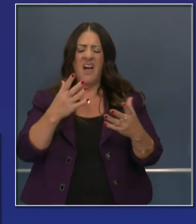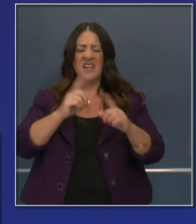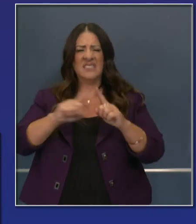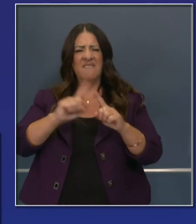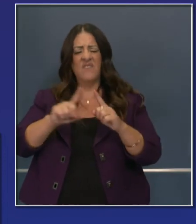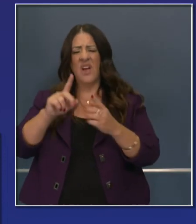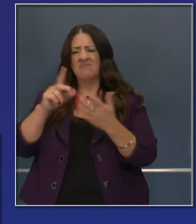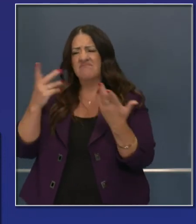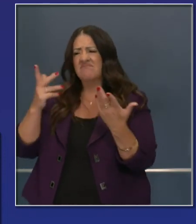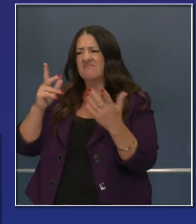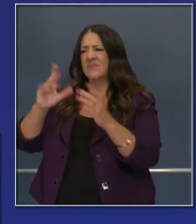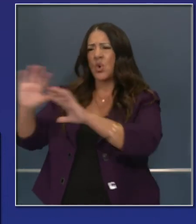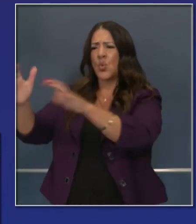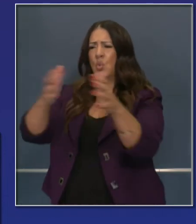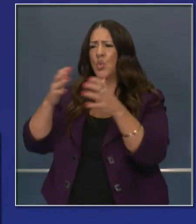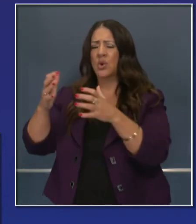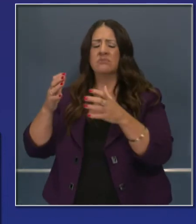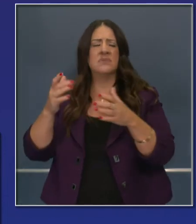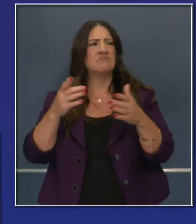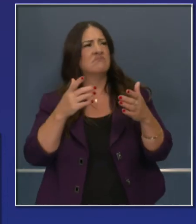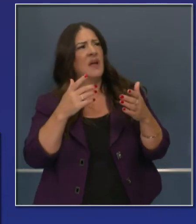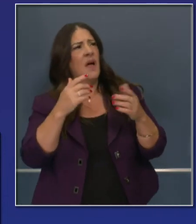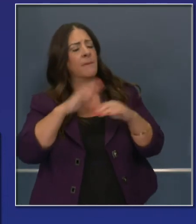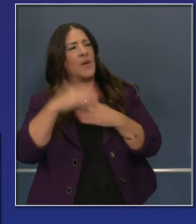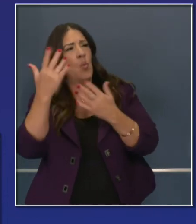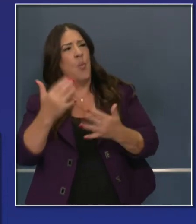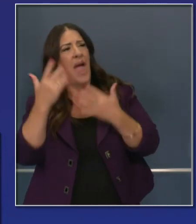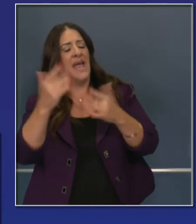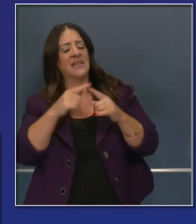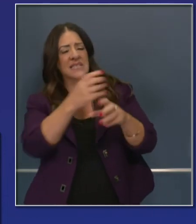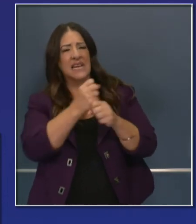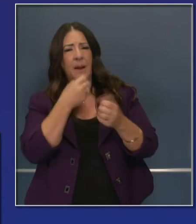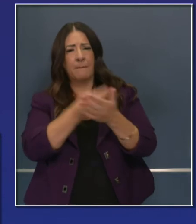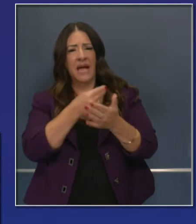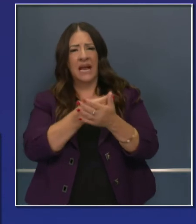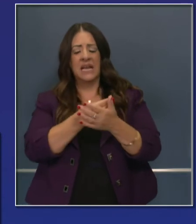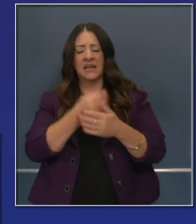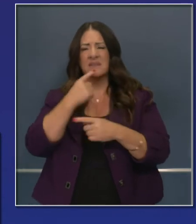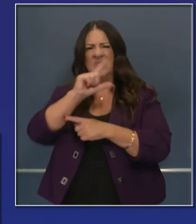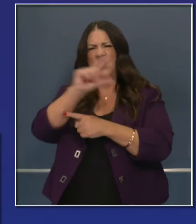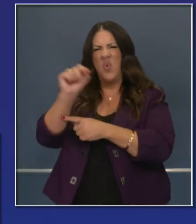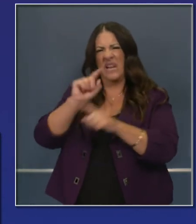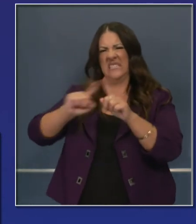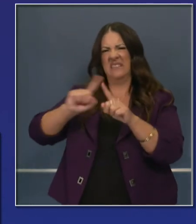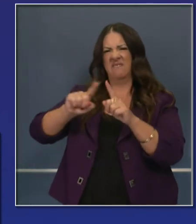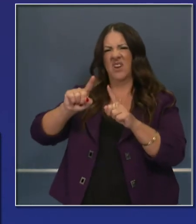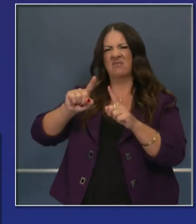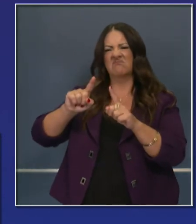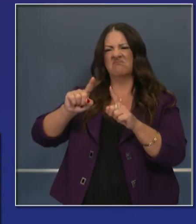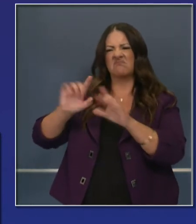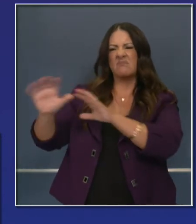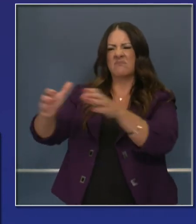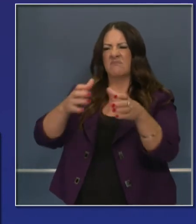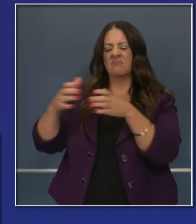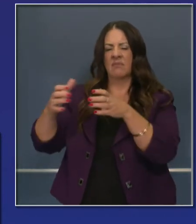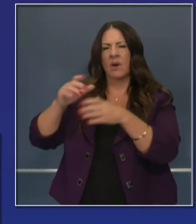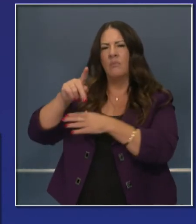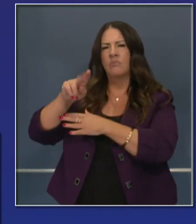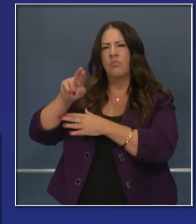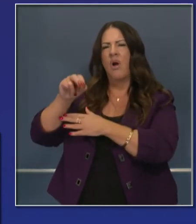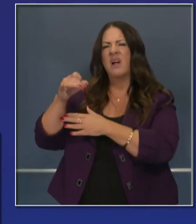this unprecedented number of projects that were submitted, additional 20 more projects pending approval of the Joint Legislative